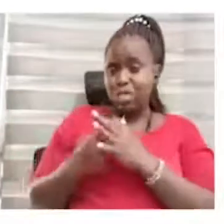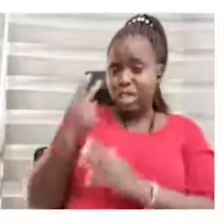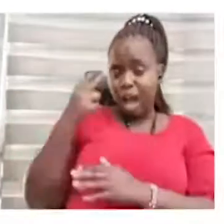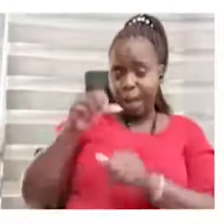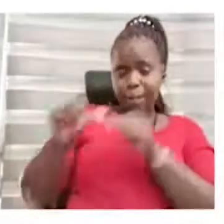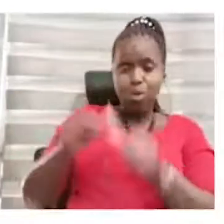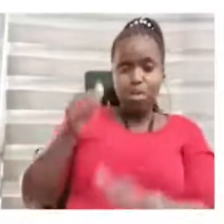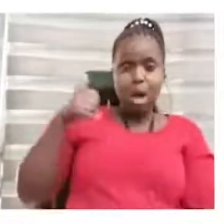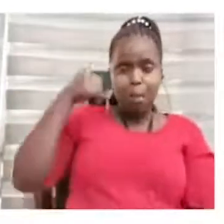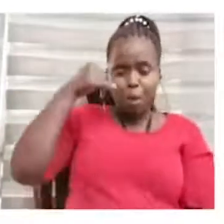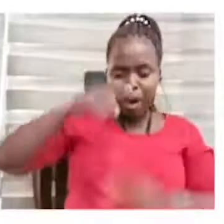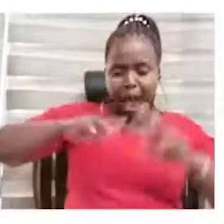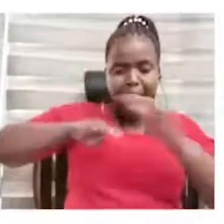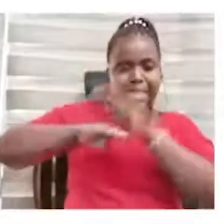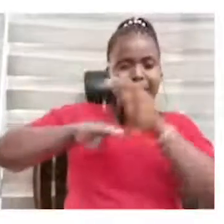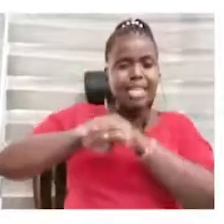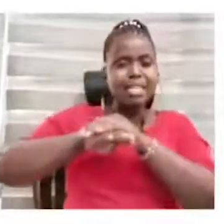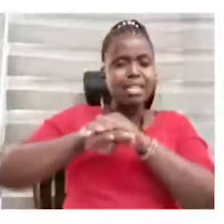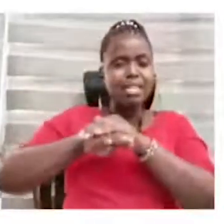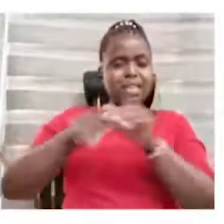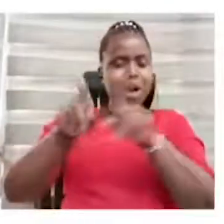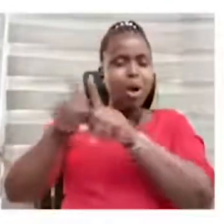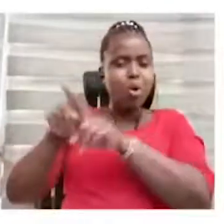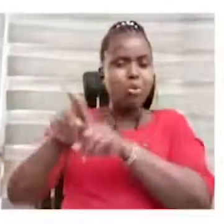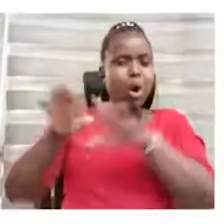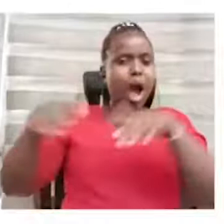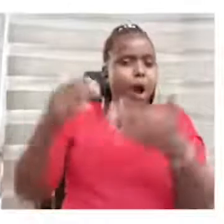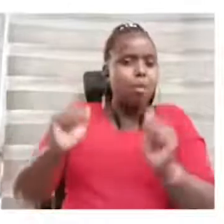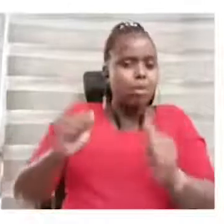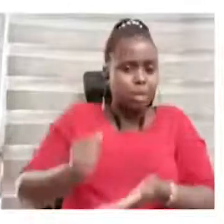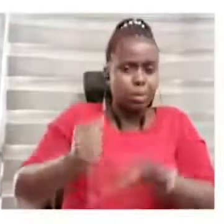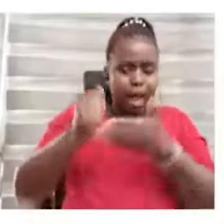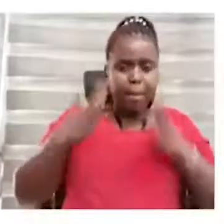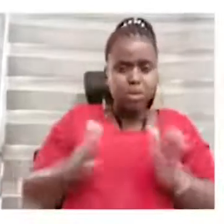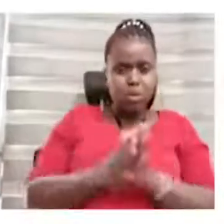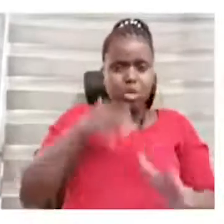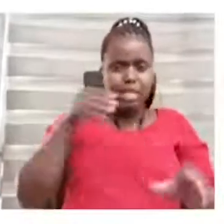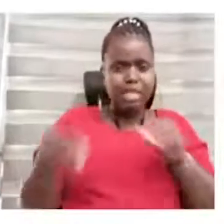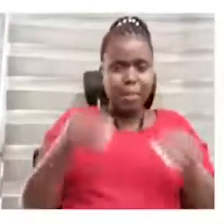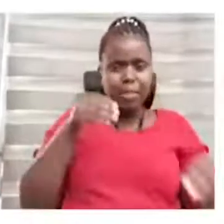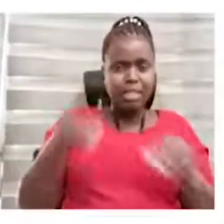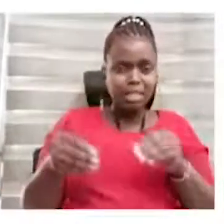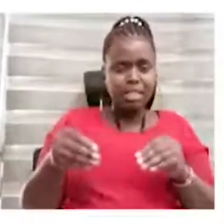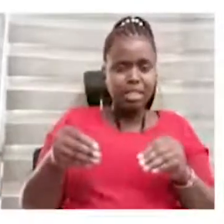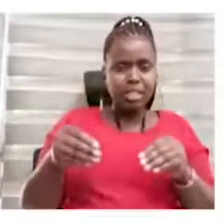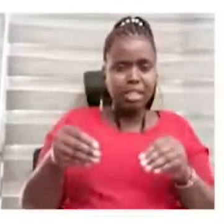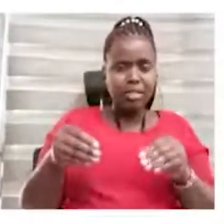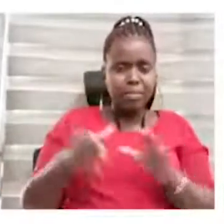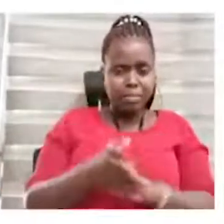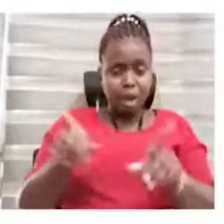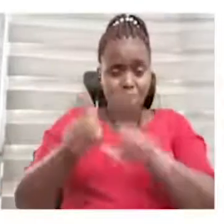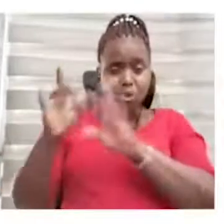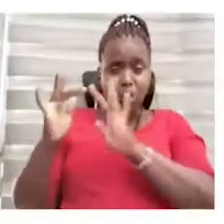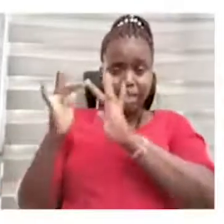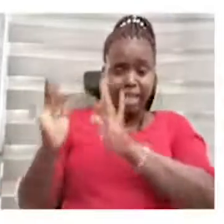mobile ownership, then we look at how people with disabilities use mobile phones and how they use mobile internet. And we found some really,